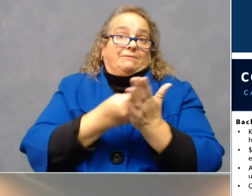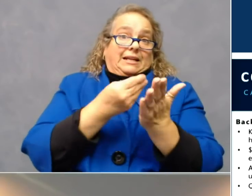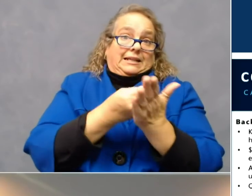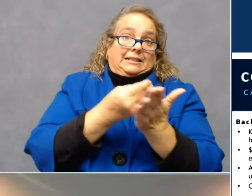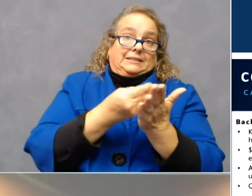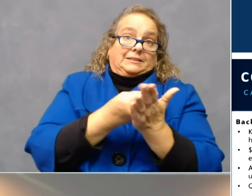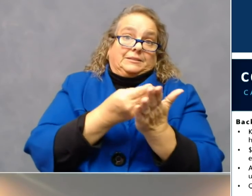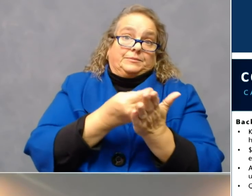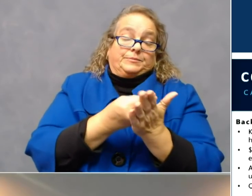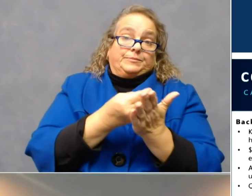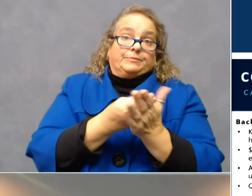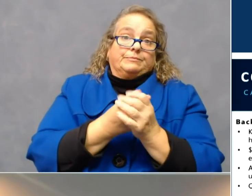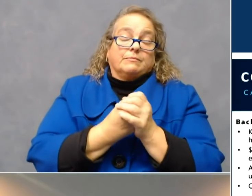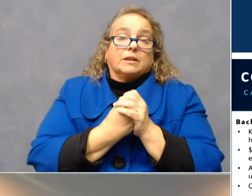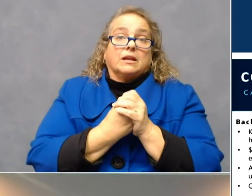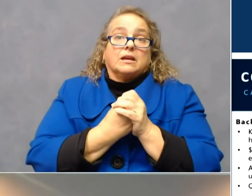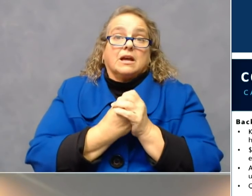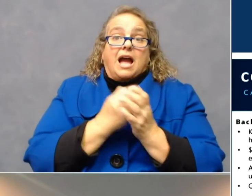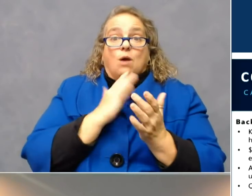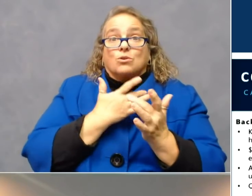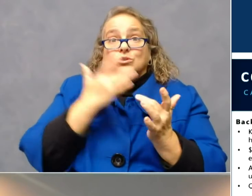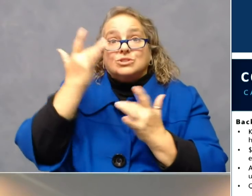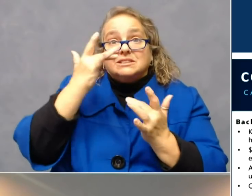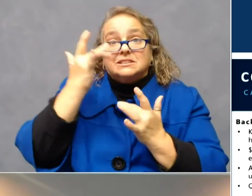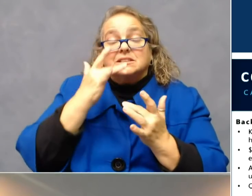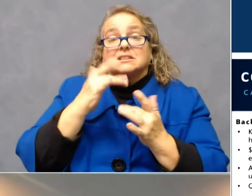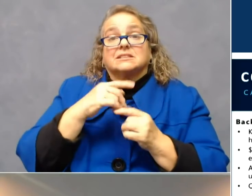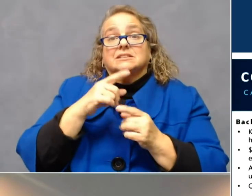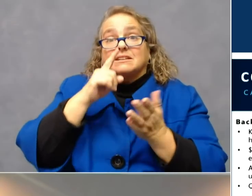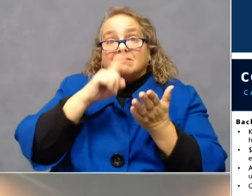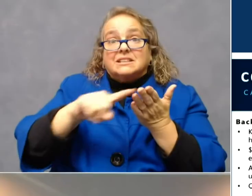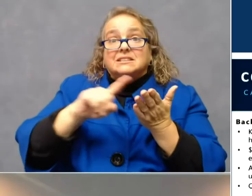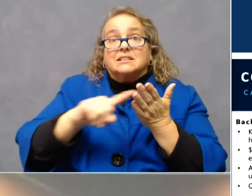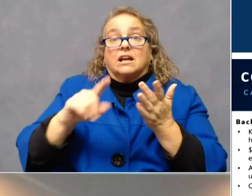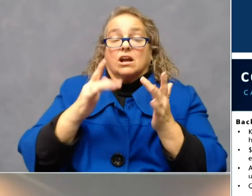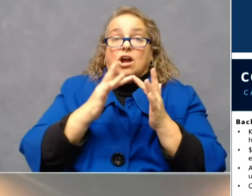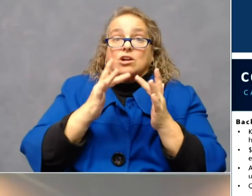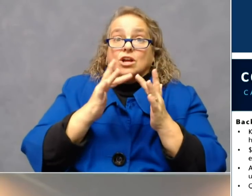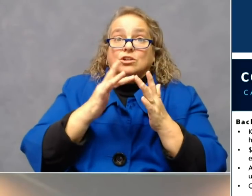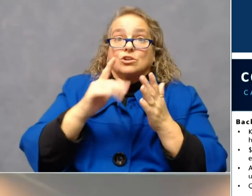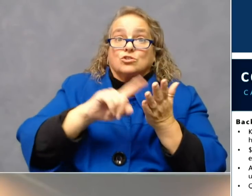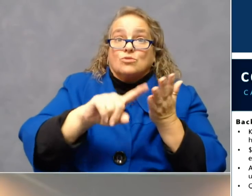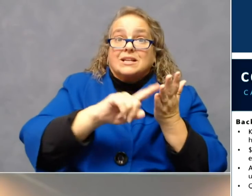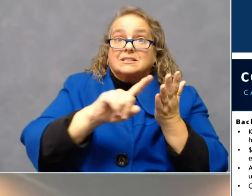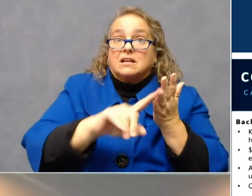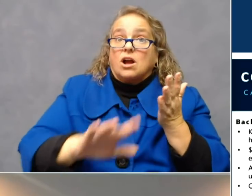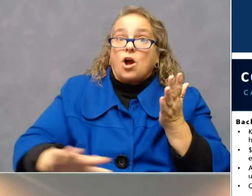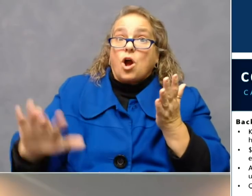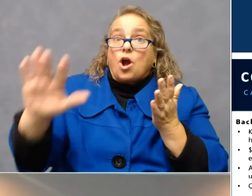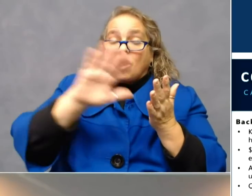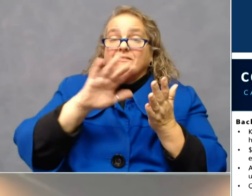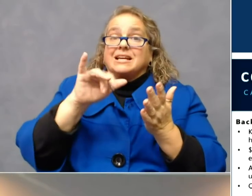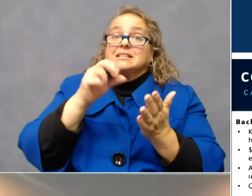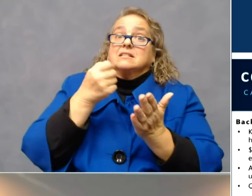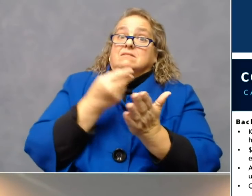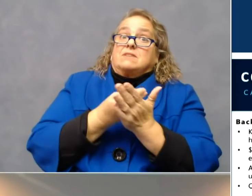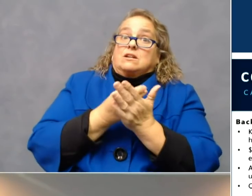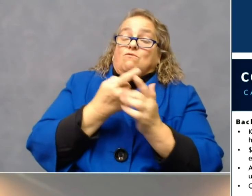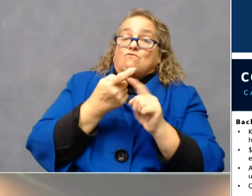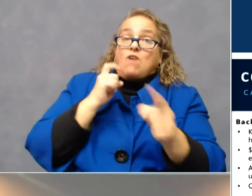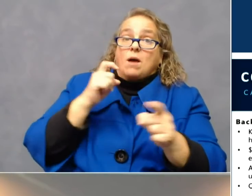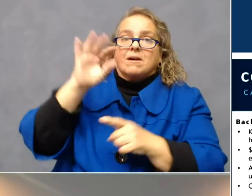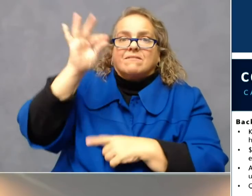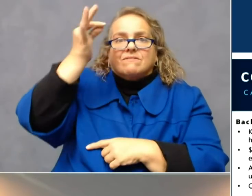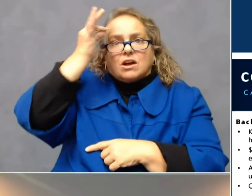disease investigation and contact tracing effort across the Commonwealth has been funded by the Federal CARES Act. And